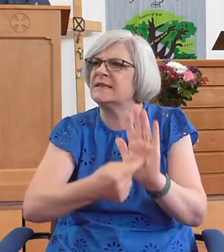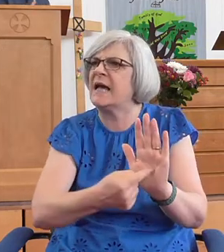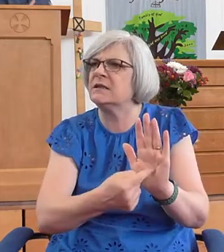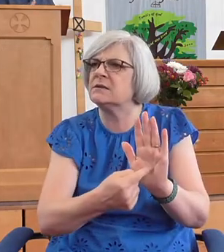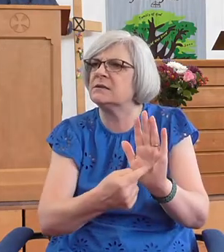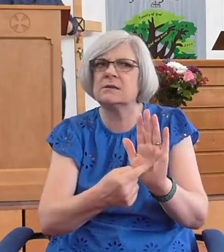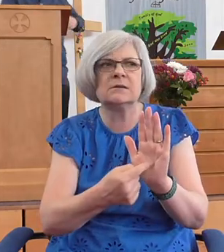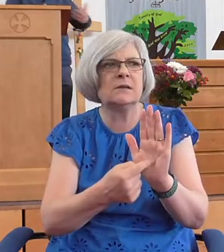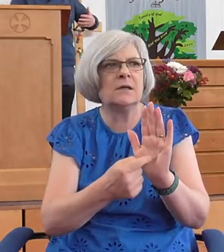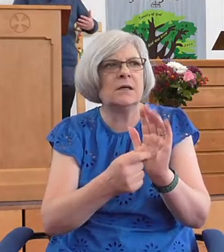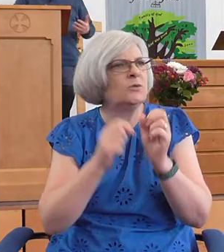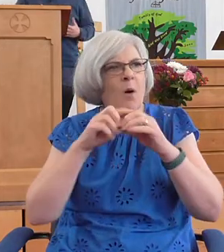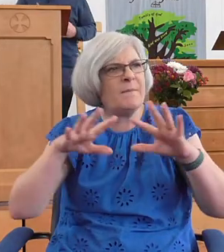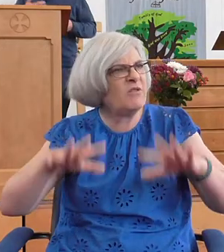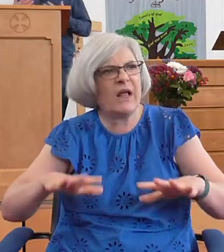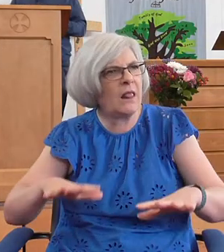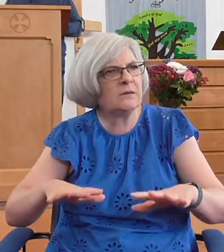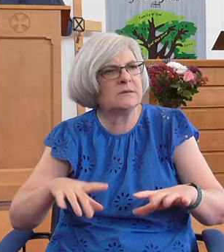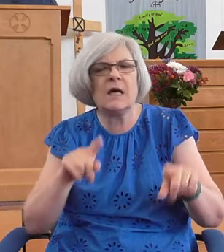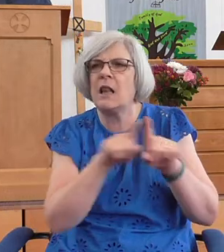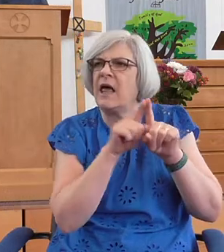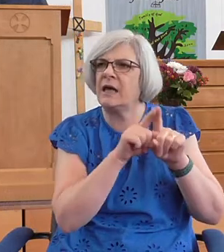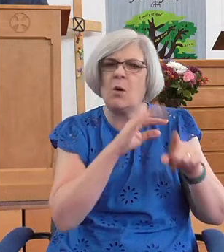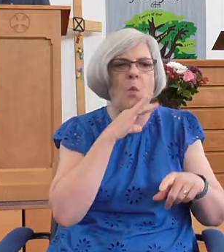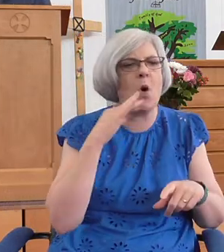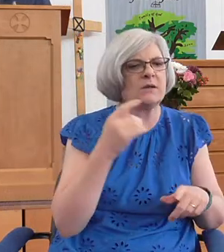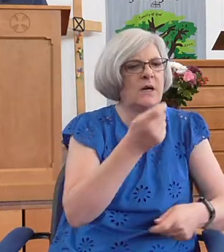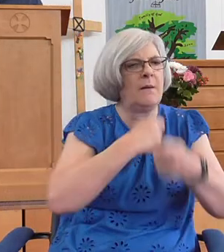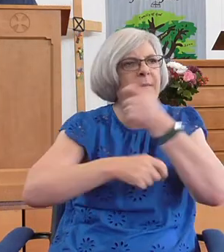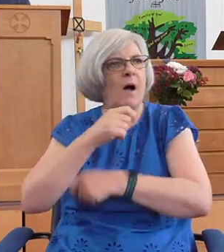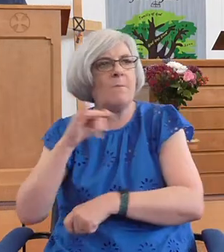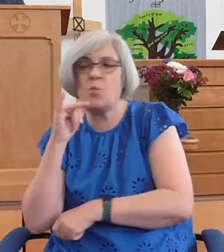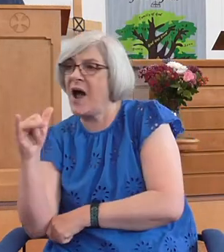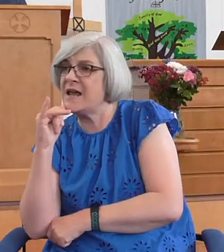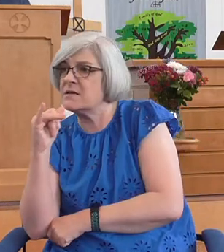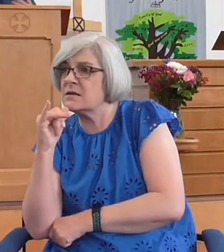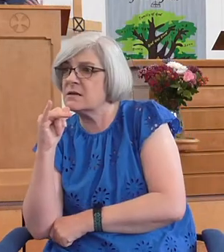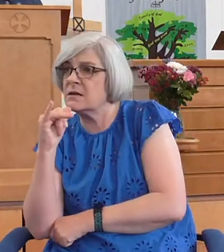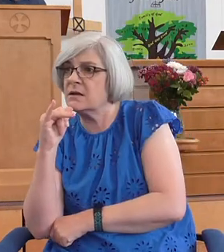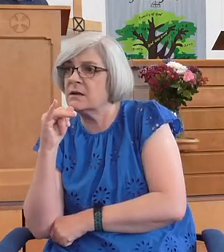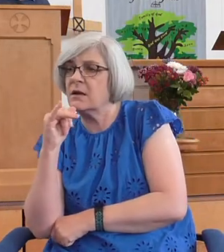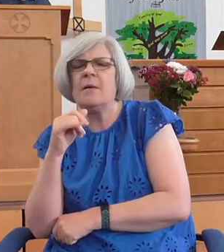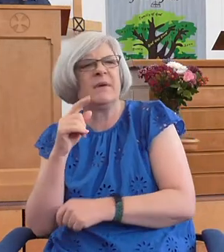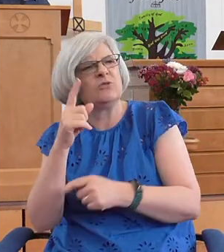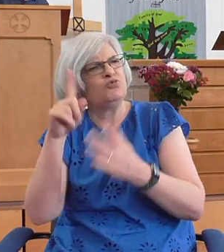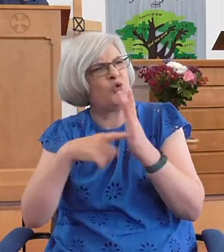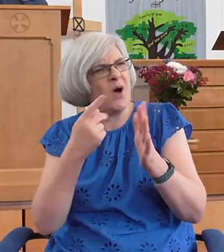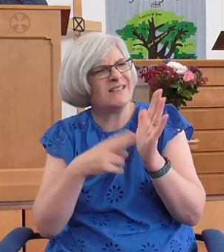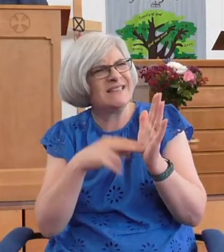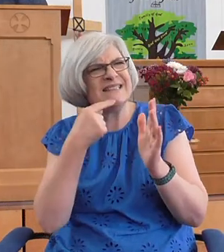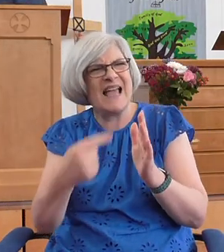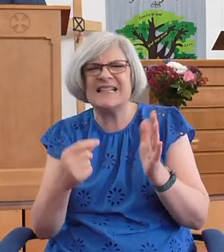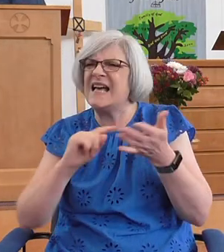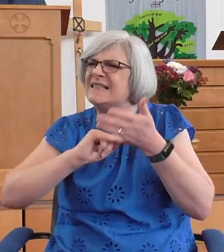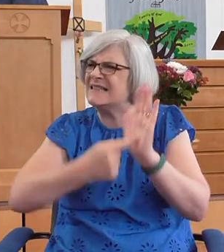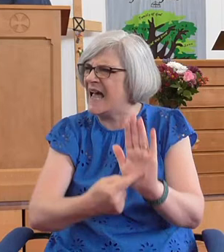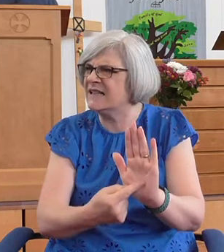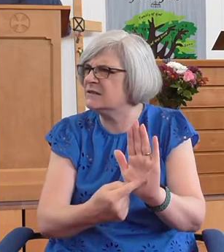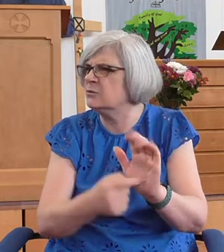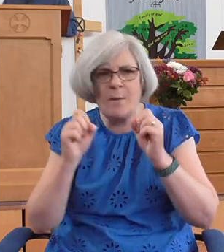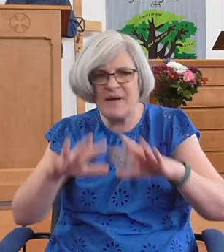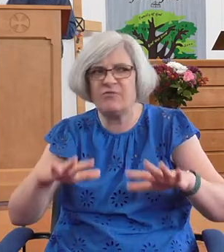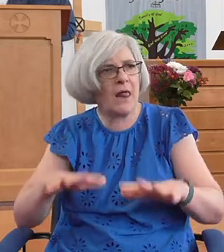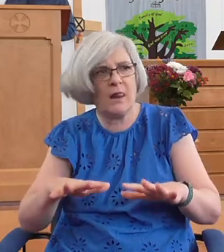such as the turning of water into wine. Some people say it's a miracle, but John says it's a sign. In chapter